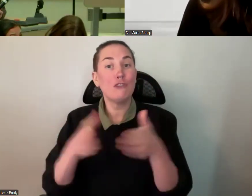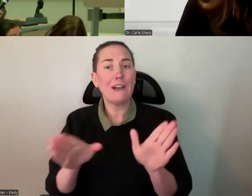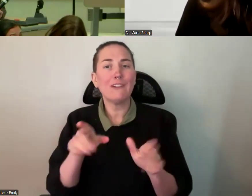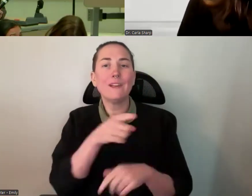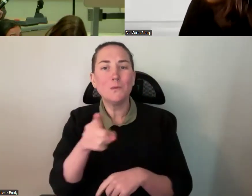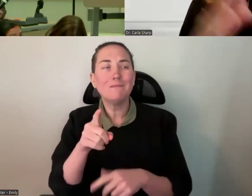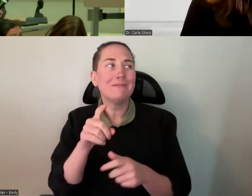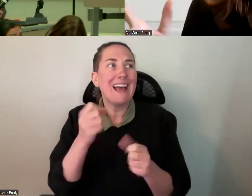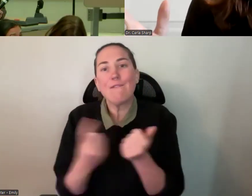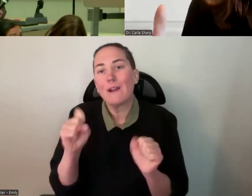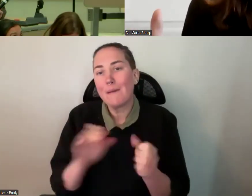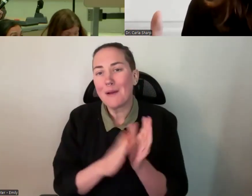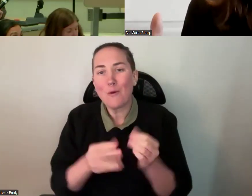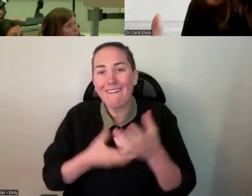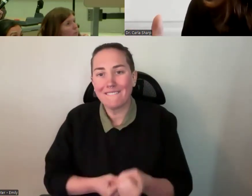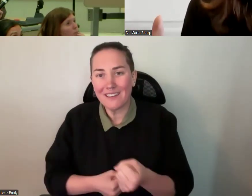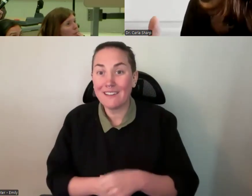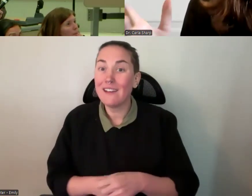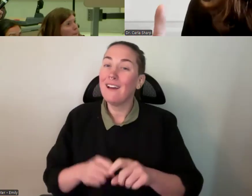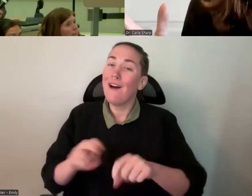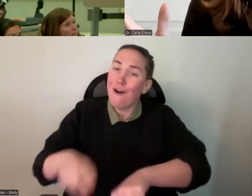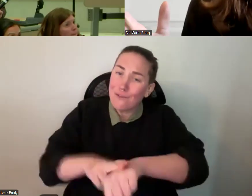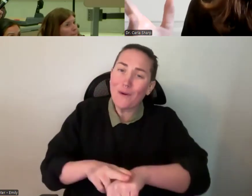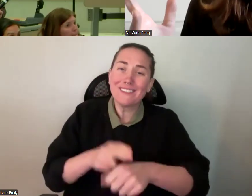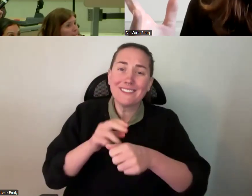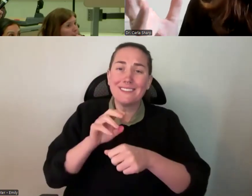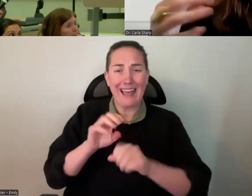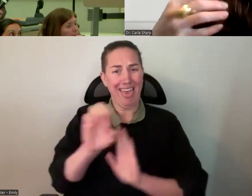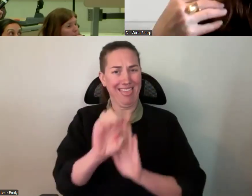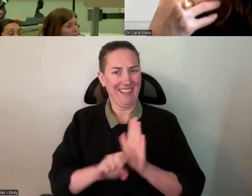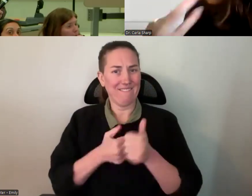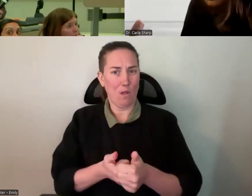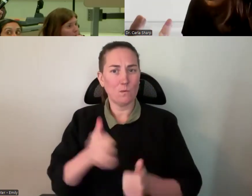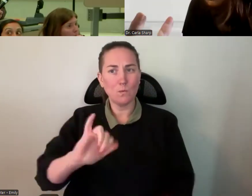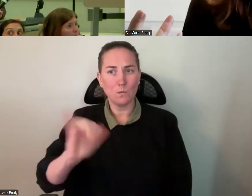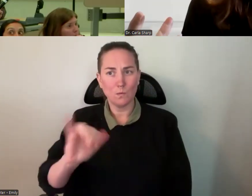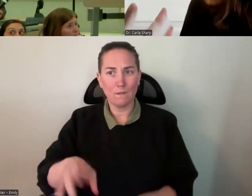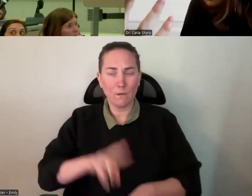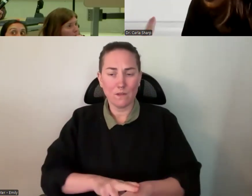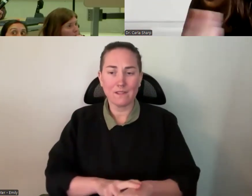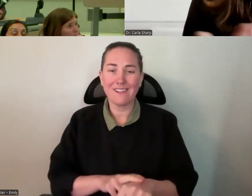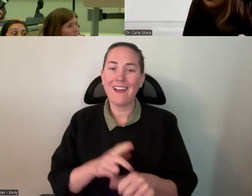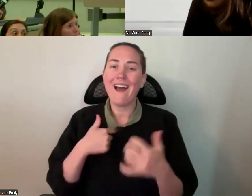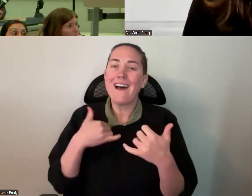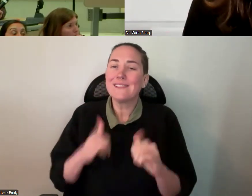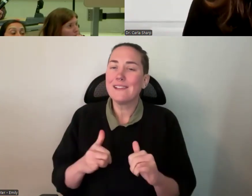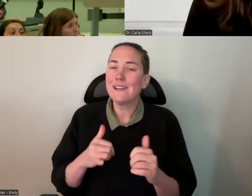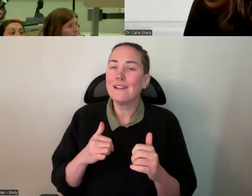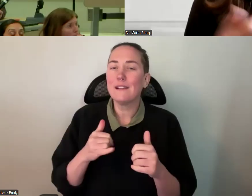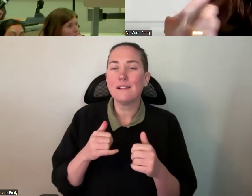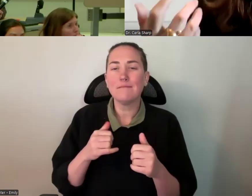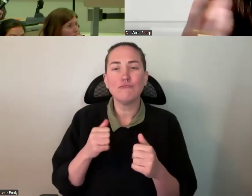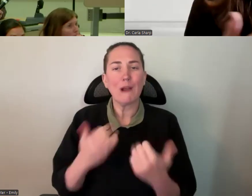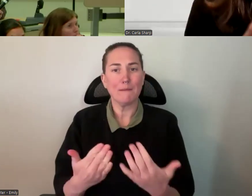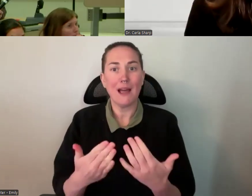of course, we have to do this ethically. So I would still recommend get a supervision group